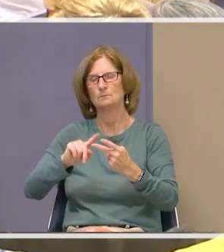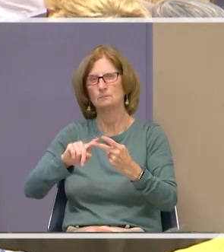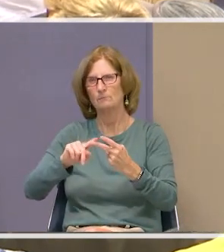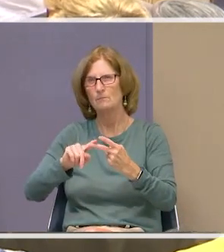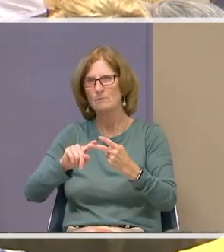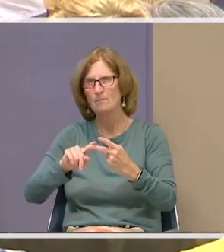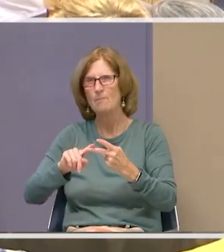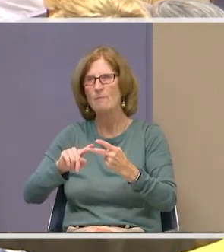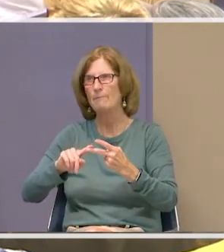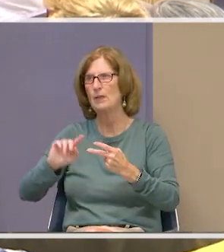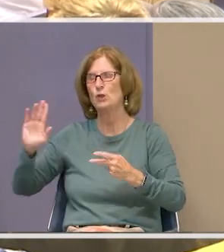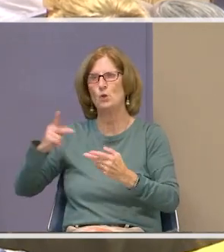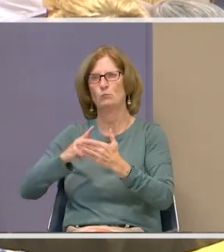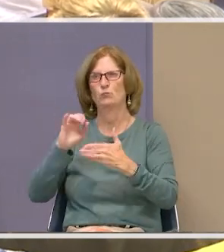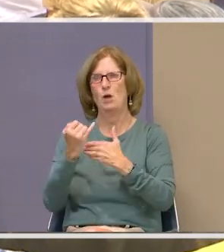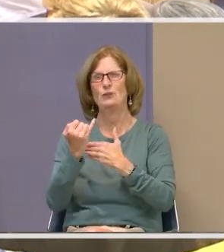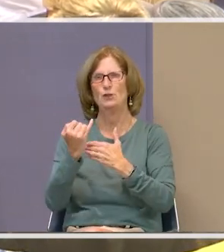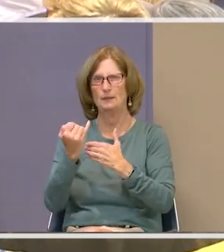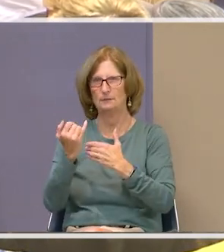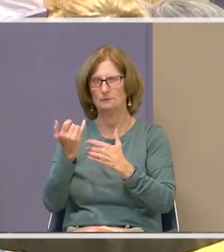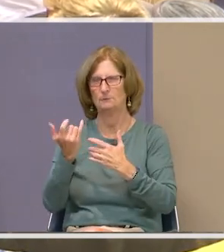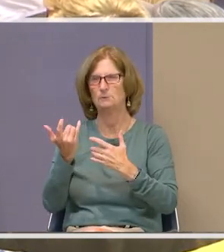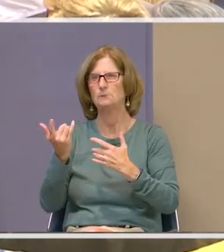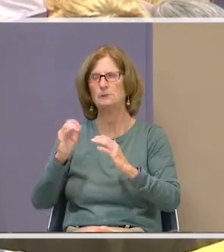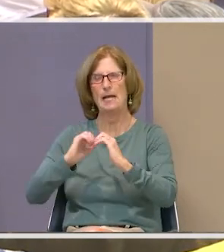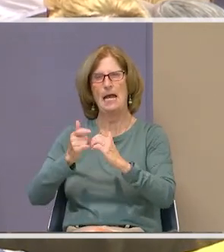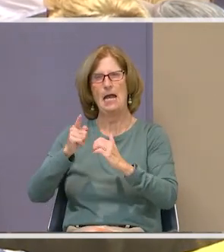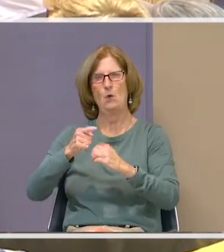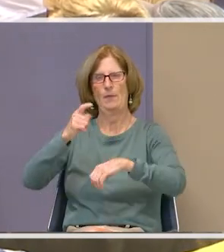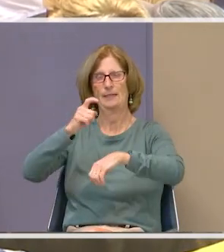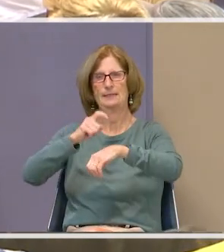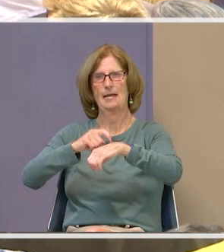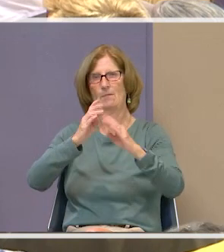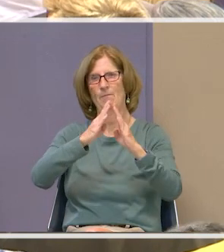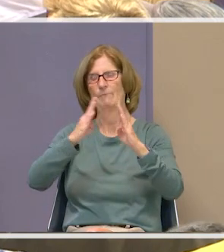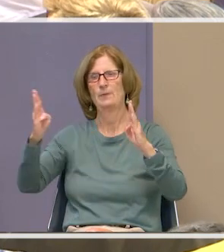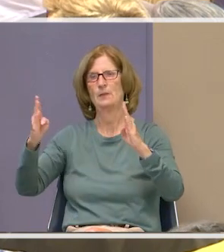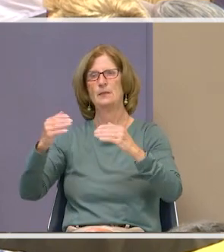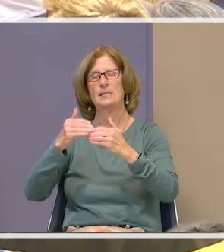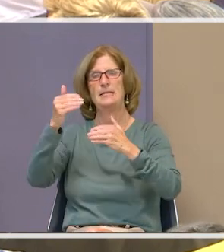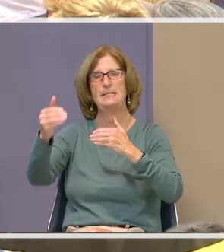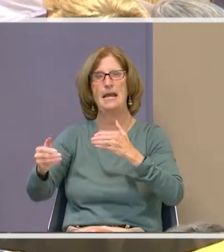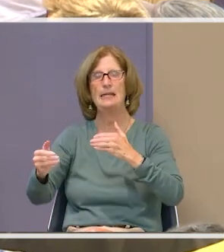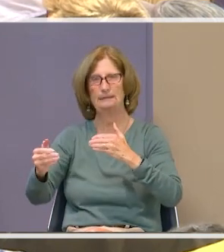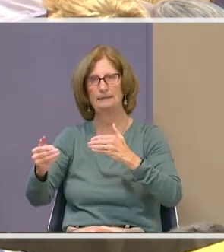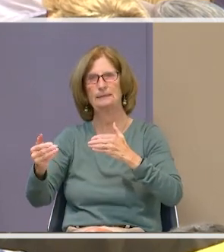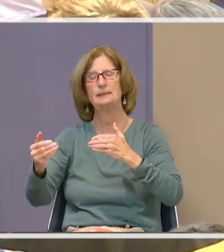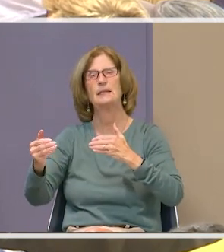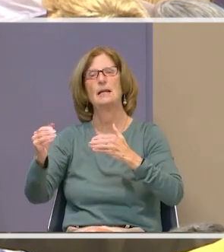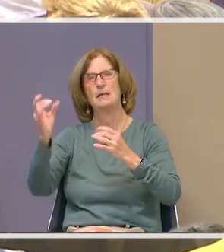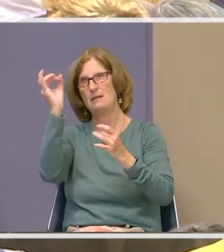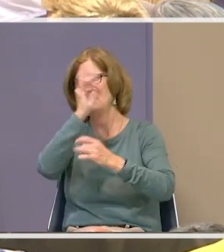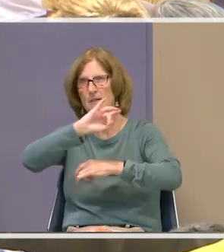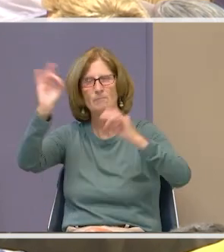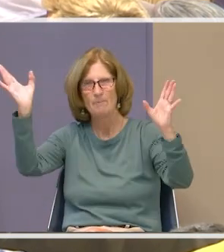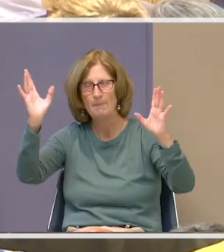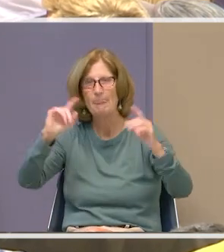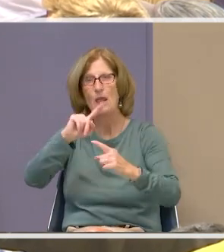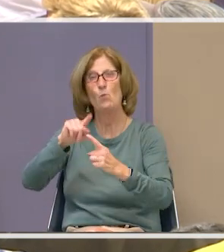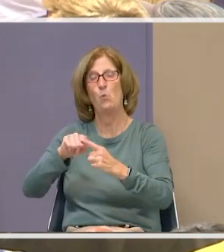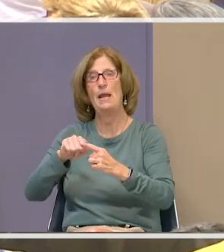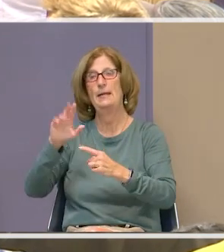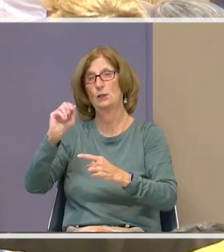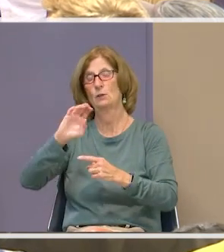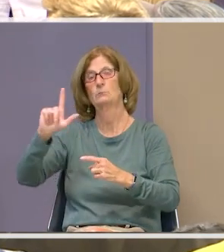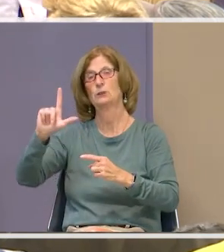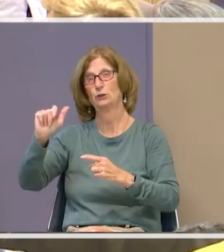the timing of your project. How does it correlate to our next nightmare when they close the bridge on the Parkway, when the Commercial